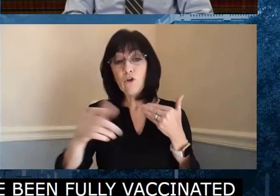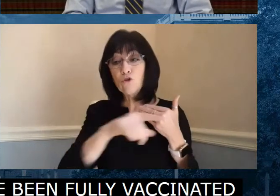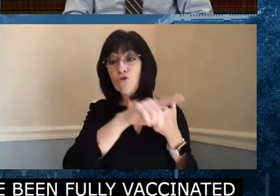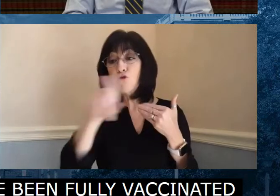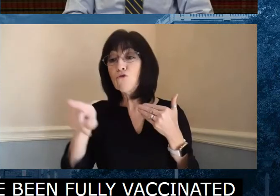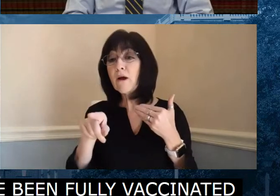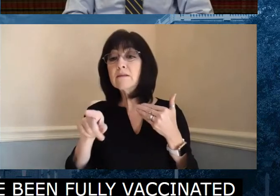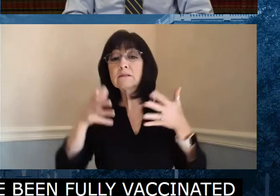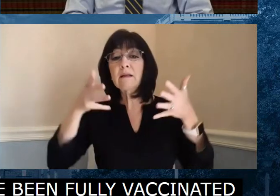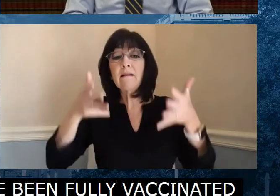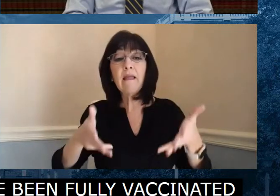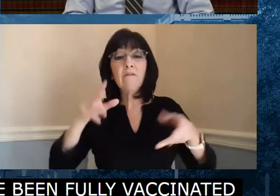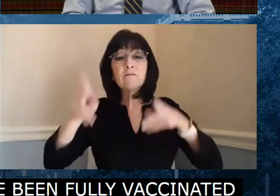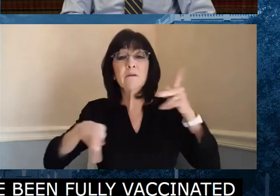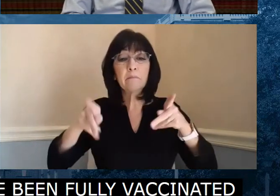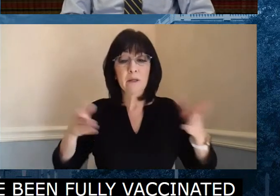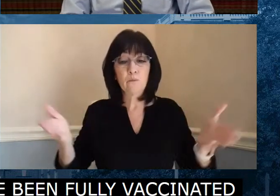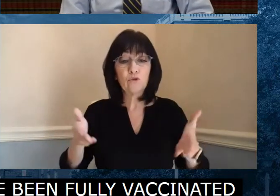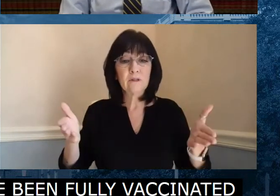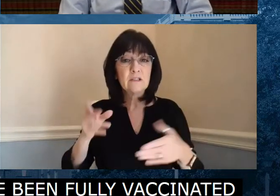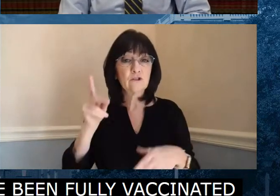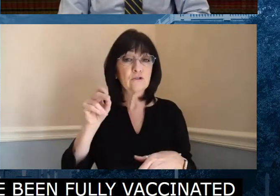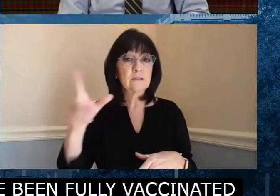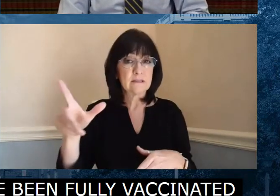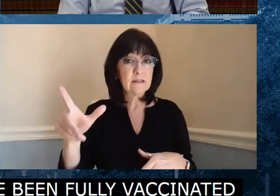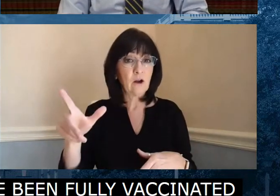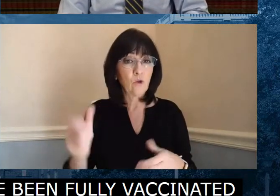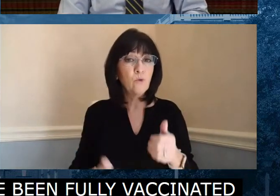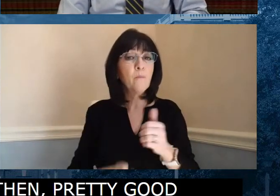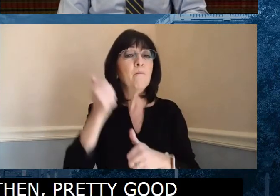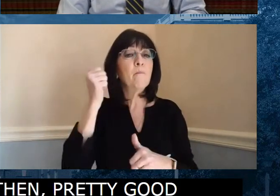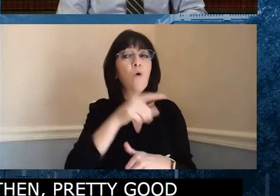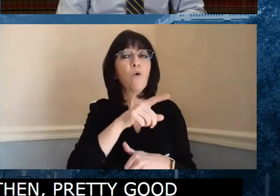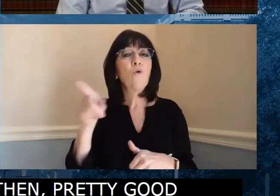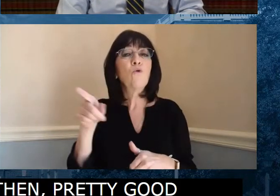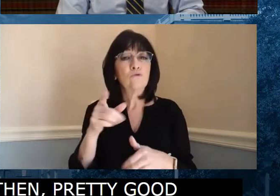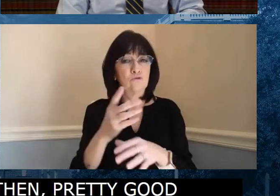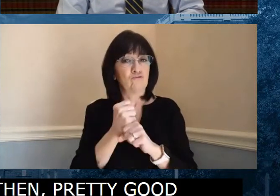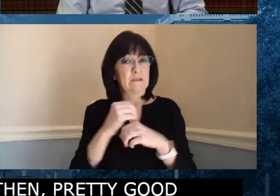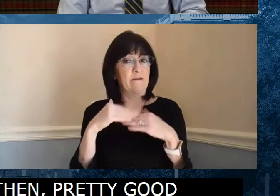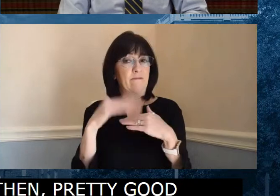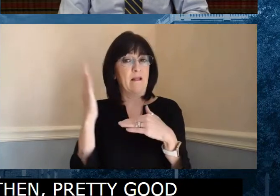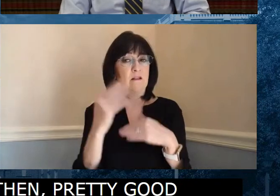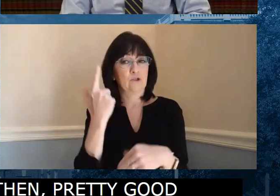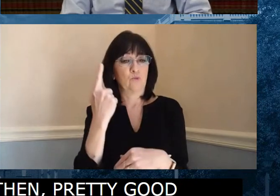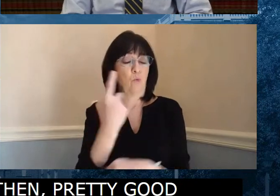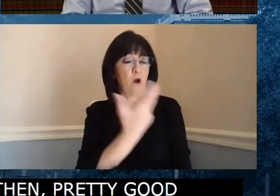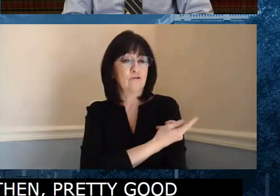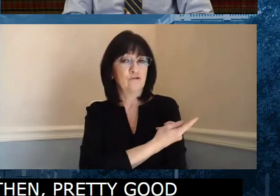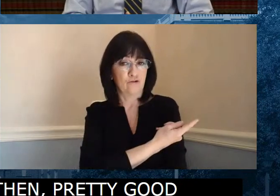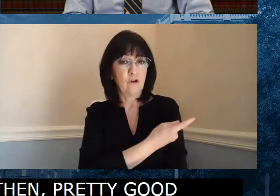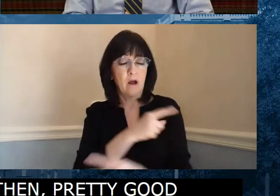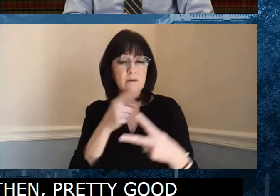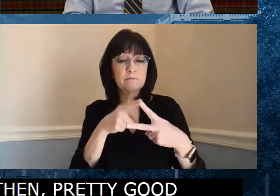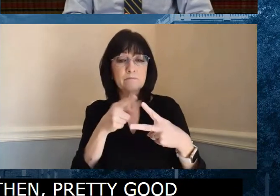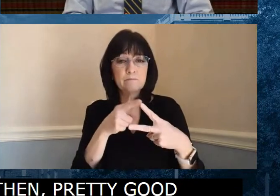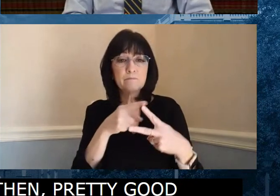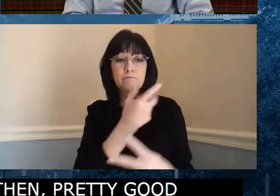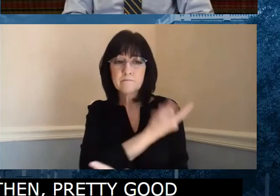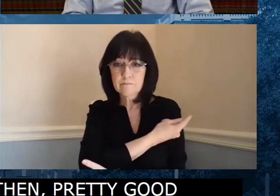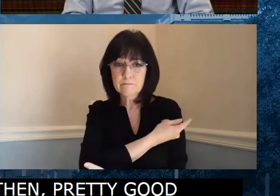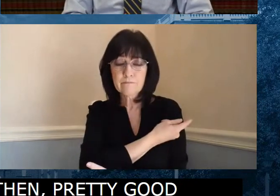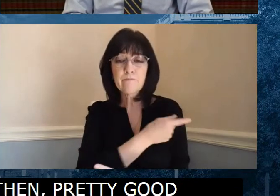Delawareans, which have received at least one vaccine. That's really good news, and about 30%, over 30%